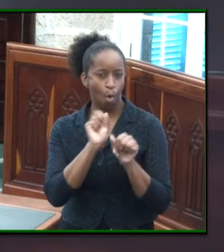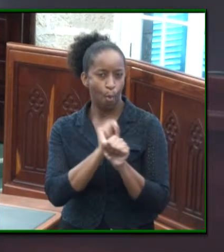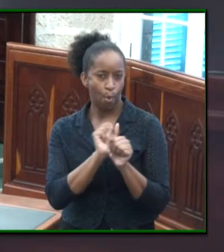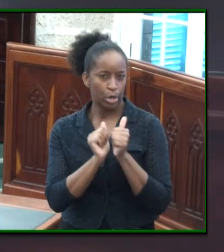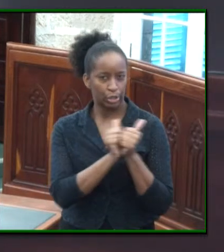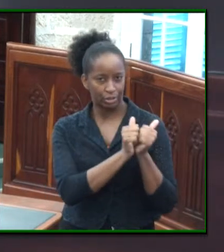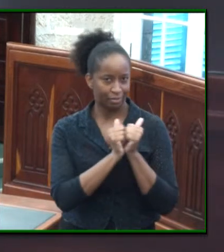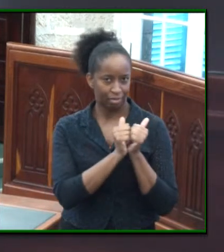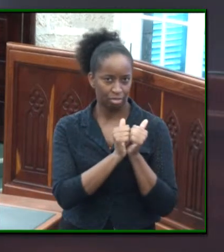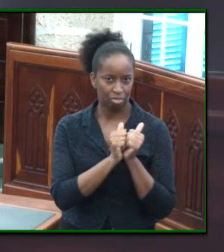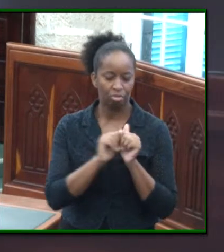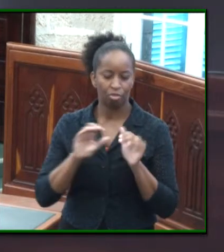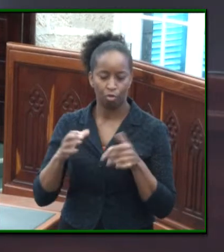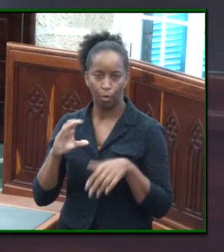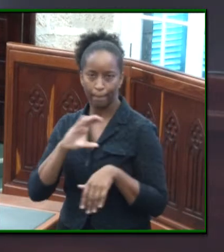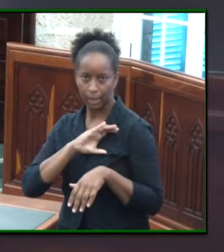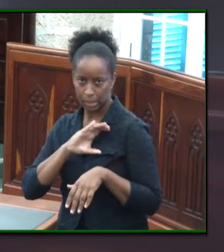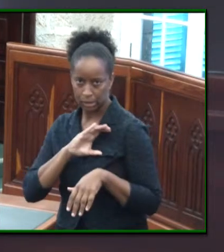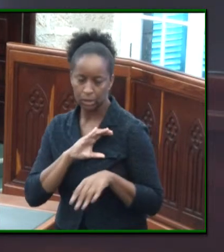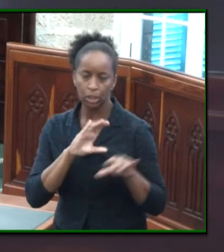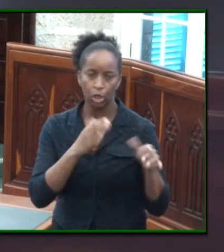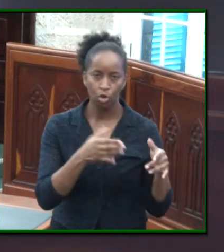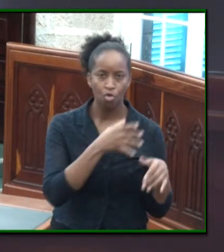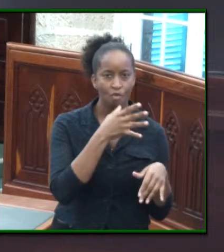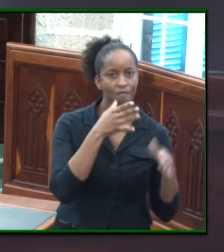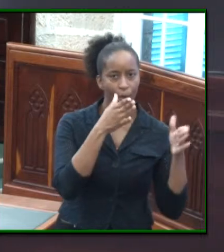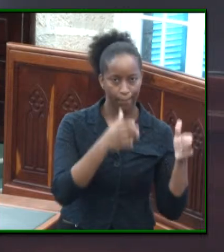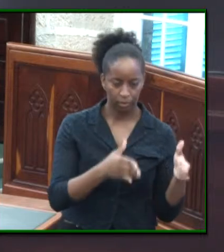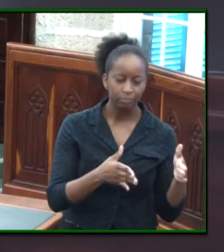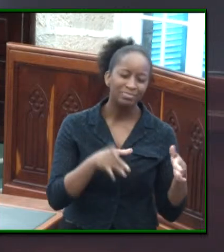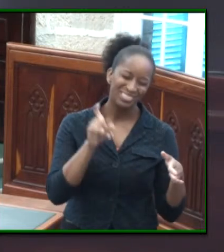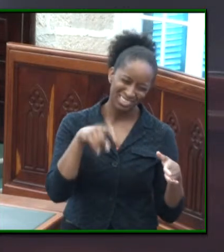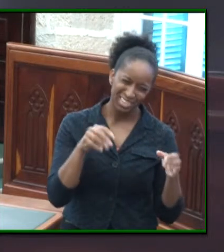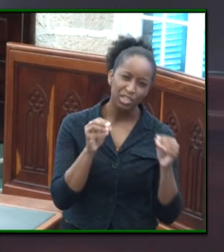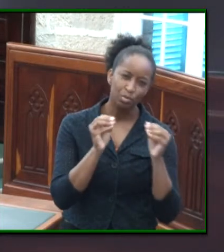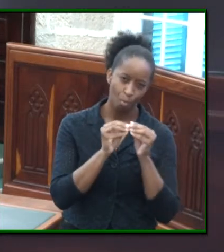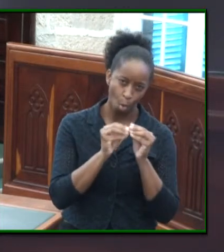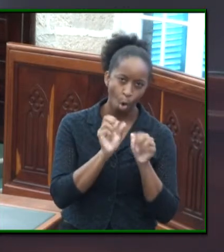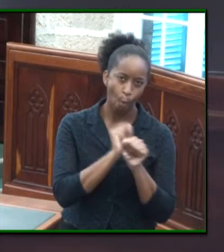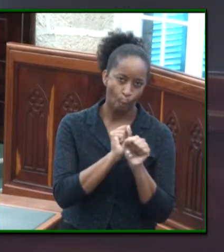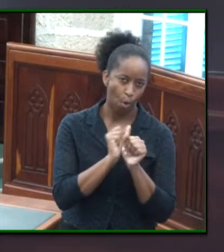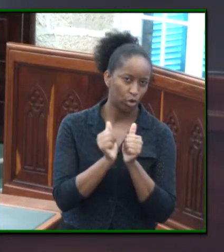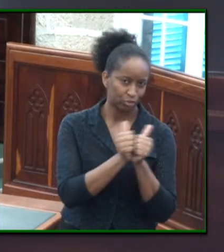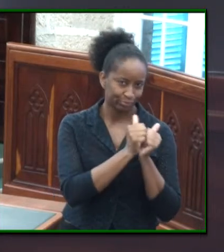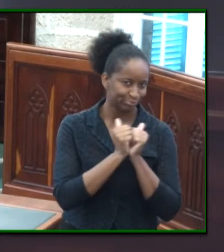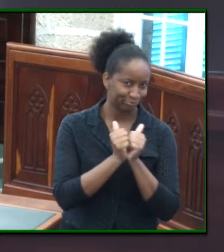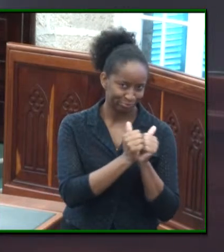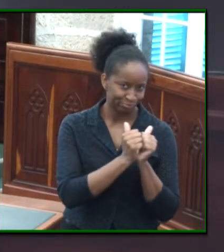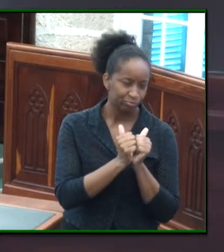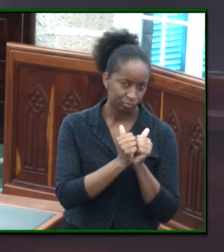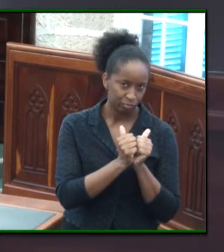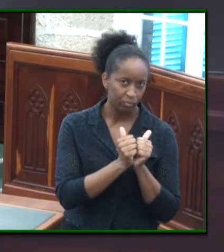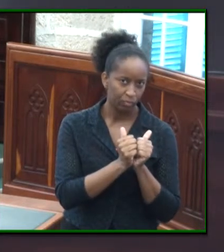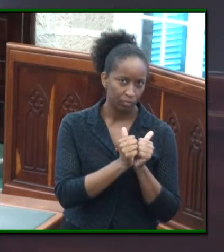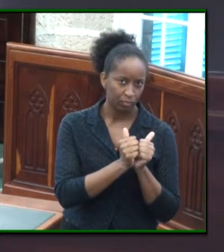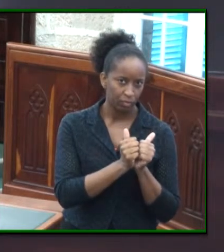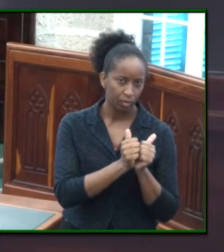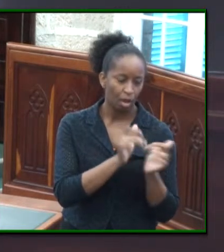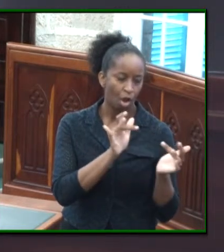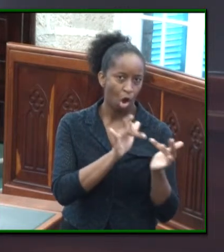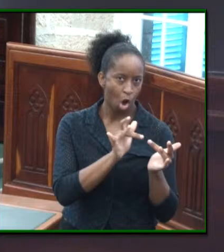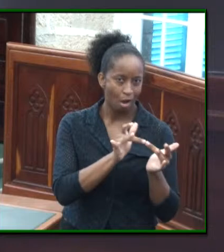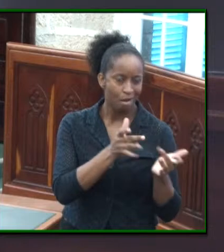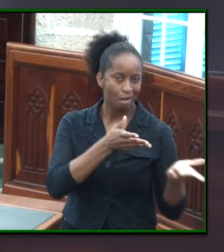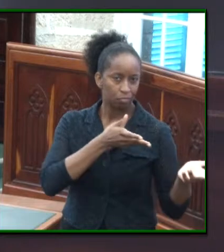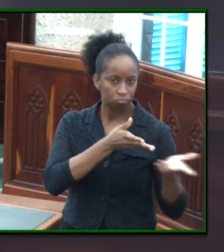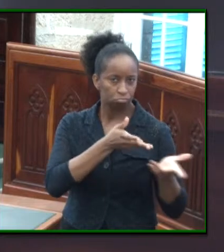that I can say that we would have to work on, that constant interaction, because what is